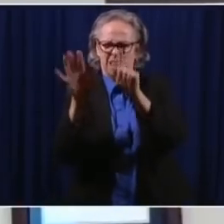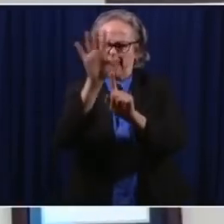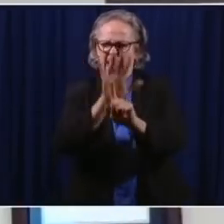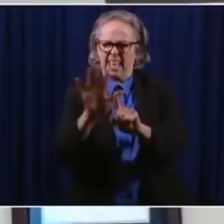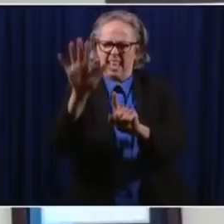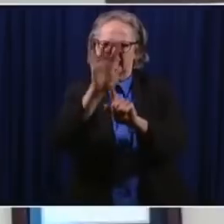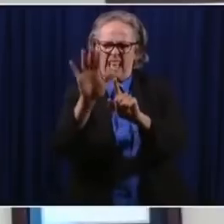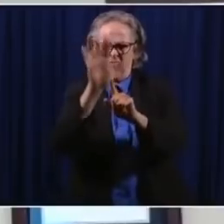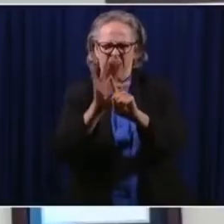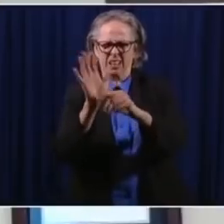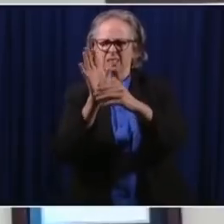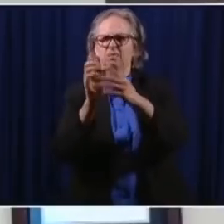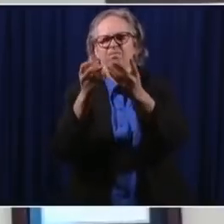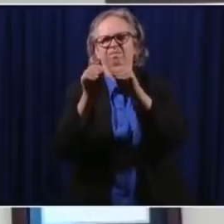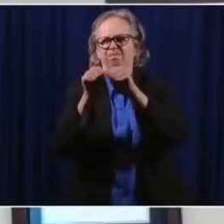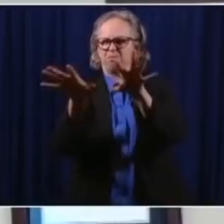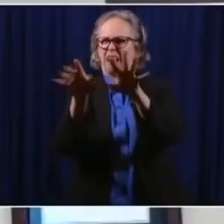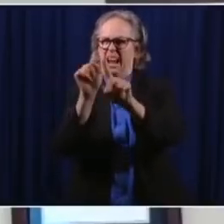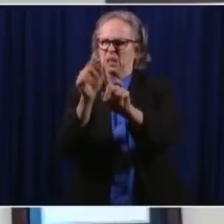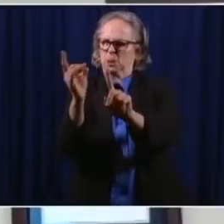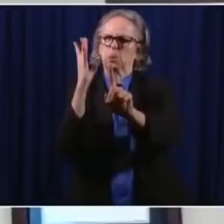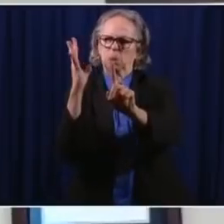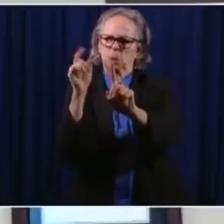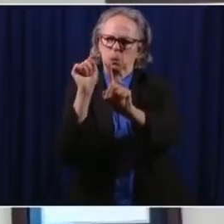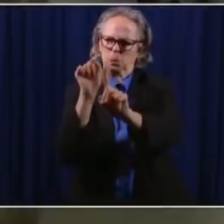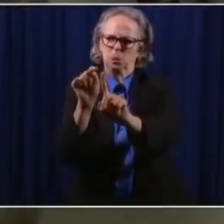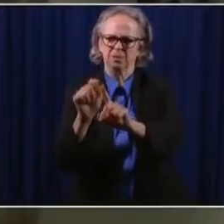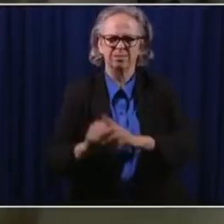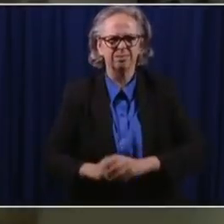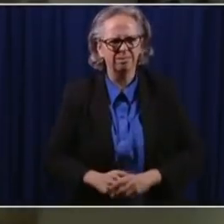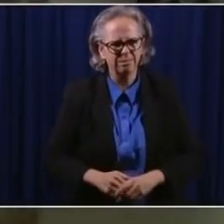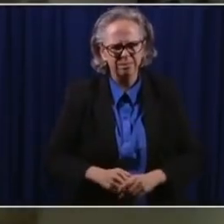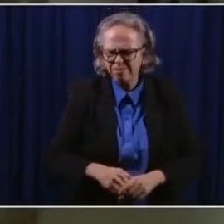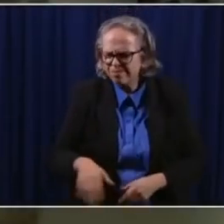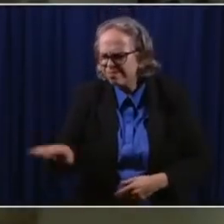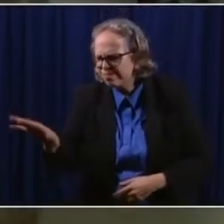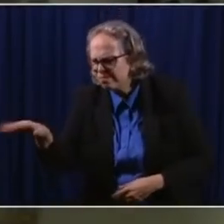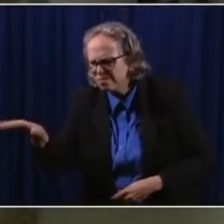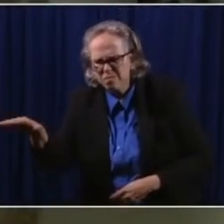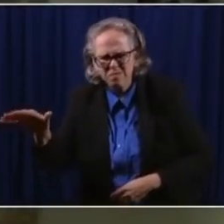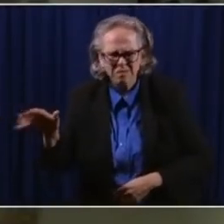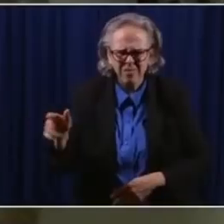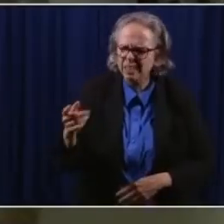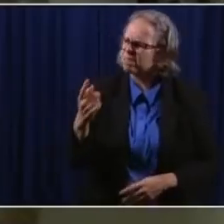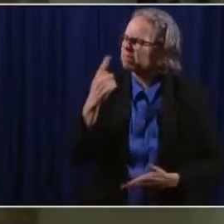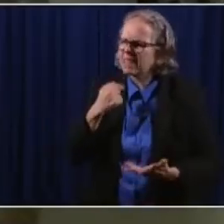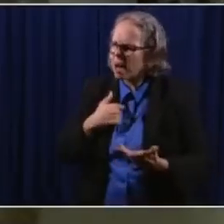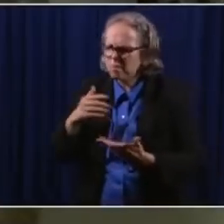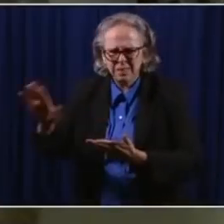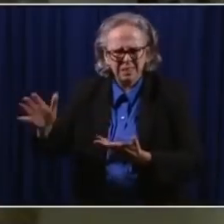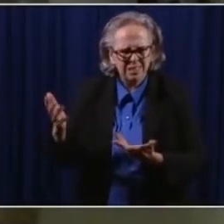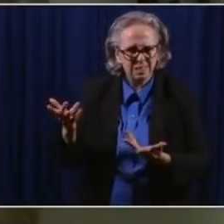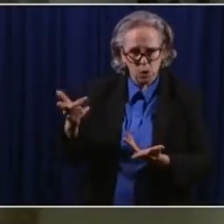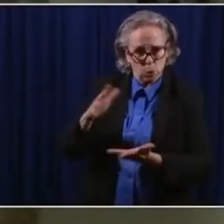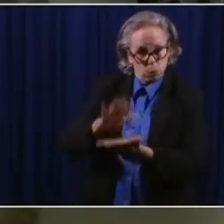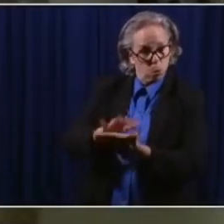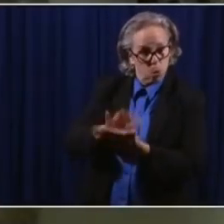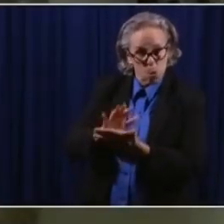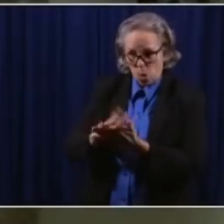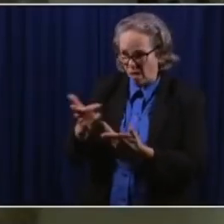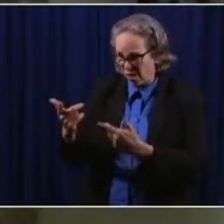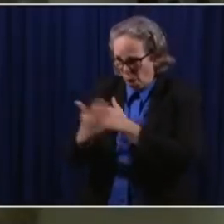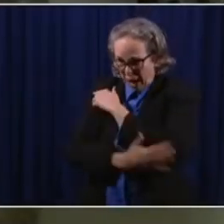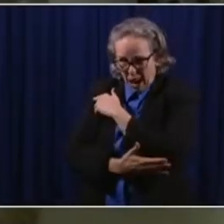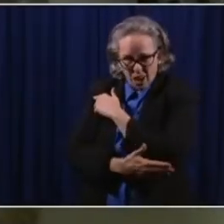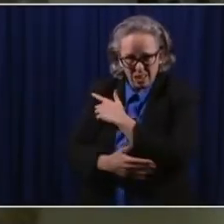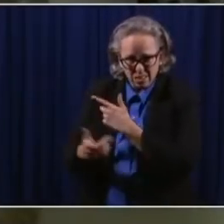and community spread. And talk to me a little bit, if you can, about the opening of schools and kind of